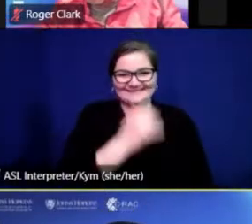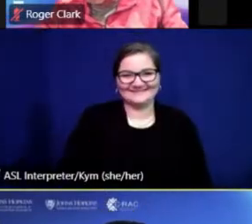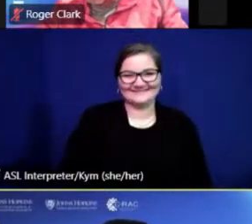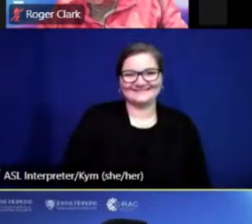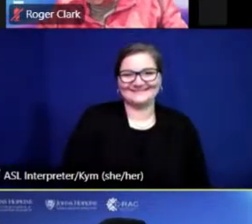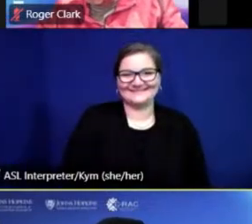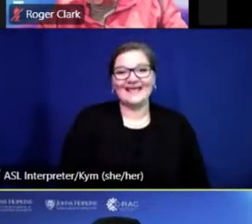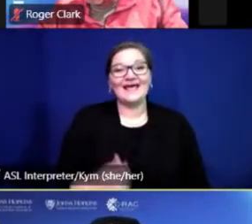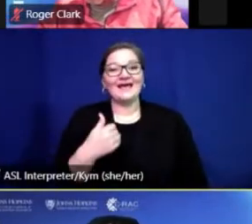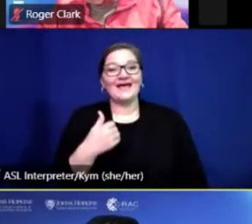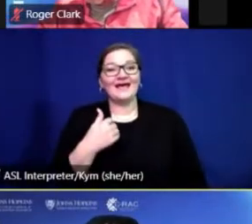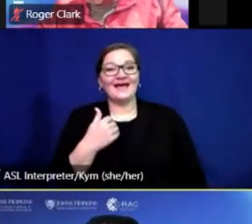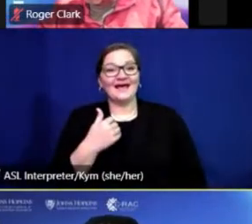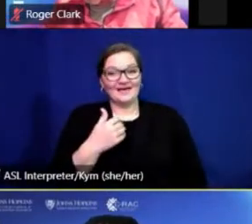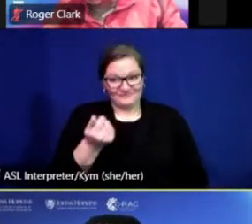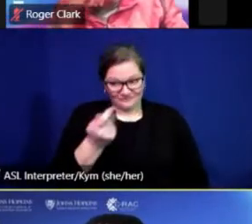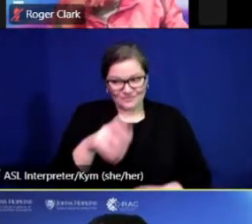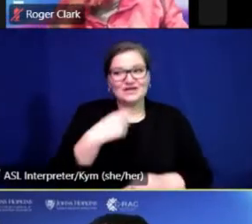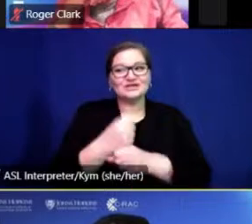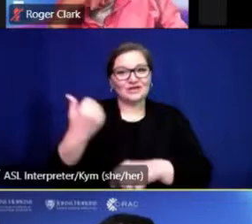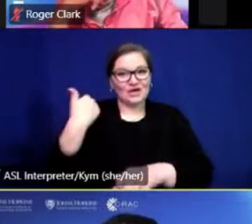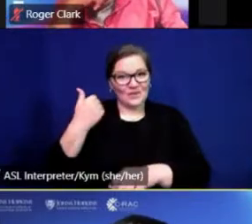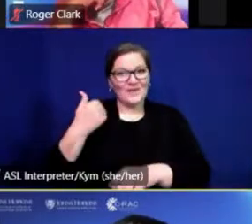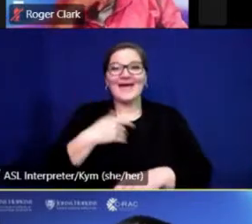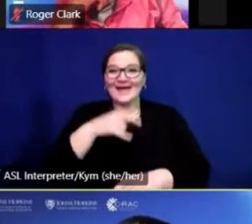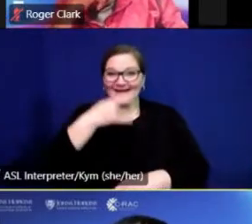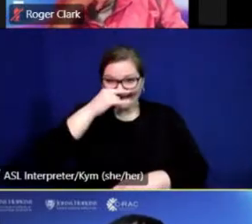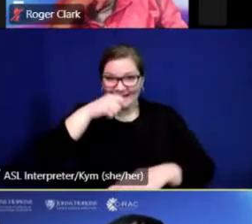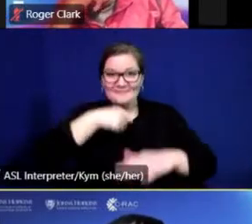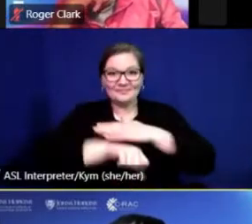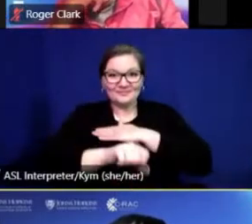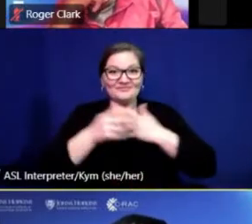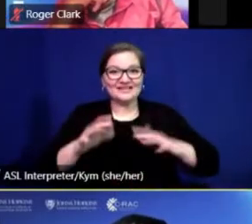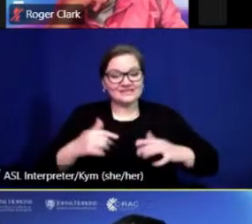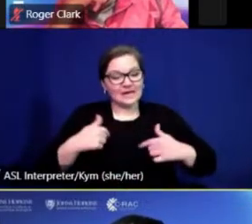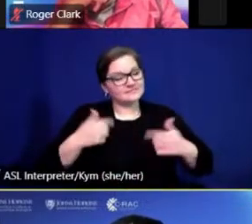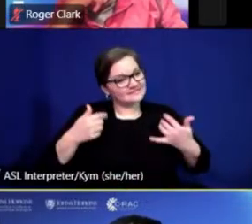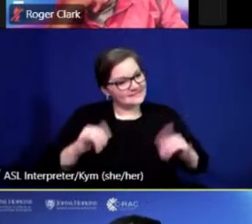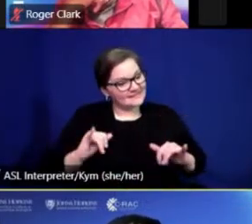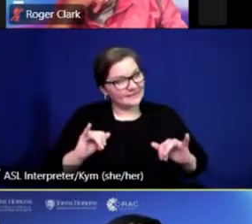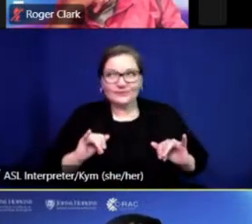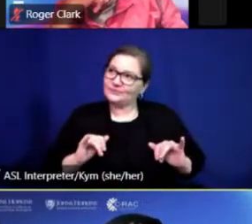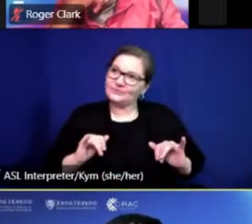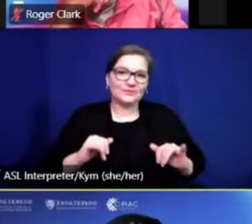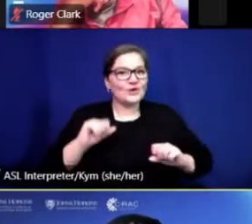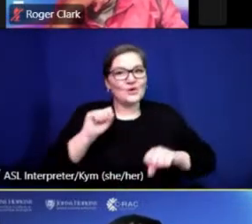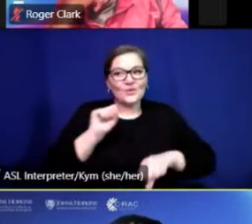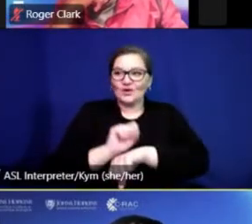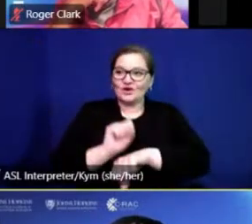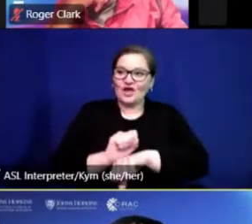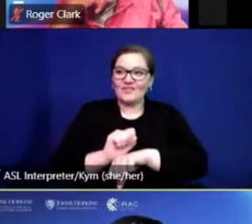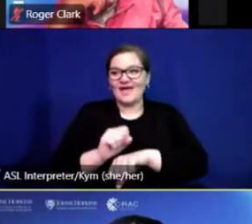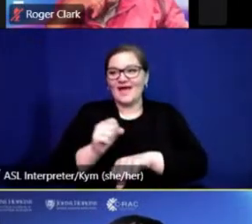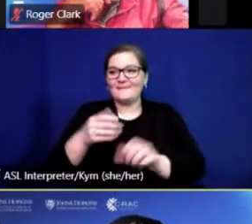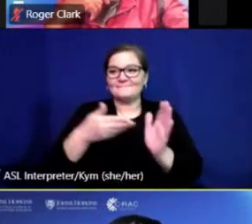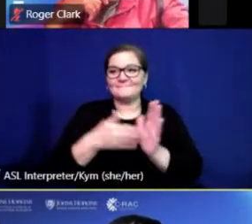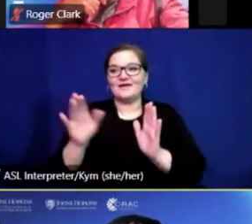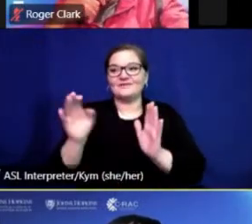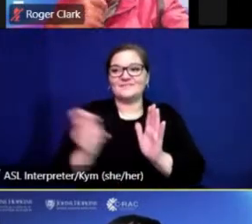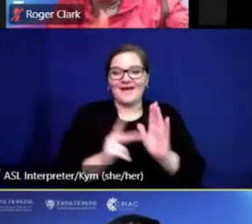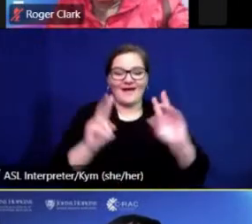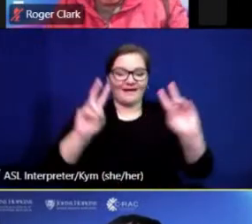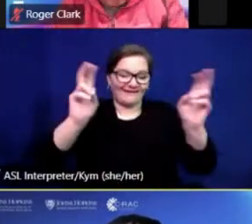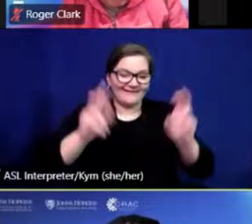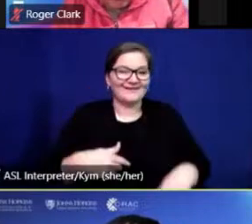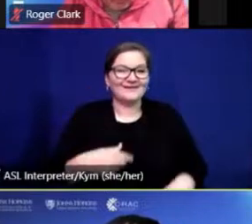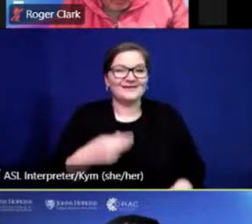I had a child a couple of years ago, and I'm still working on that bounce back. So, Haley